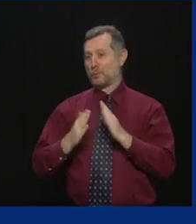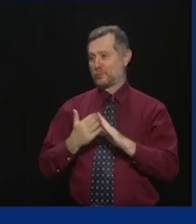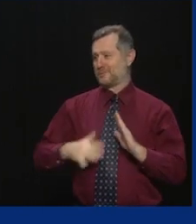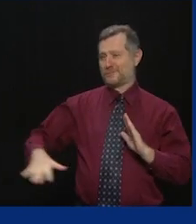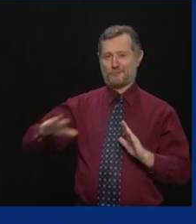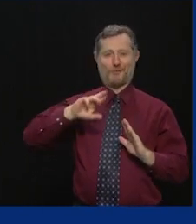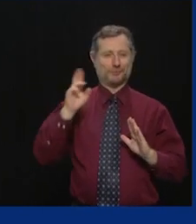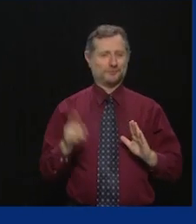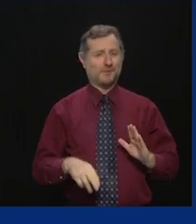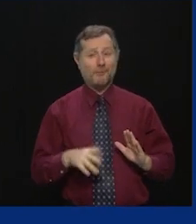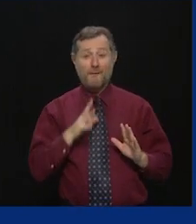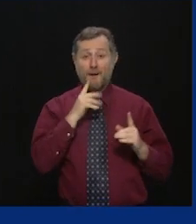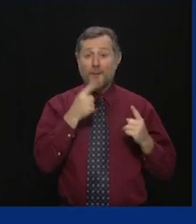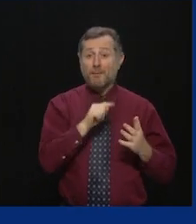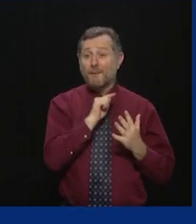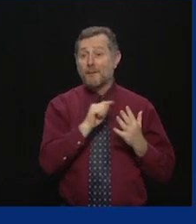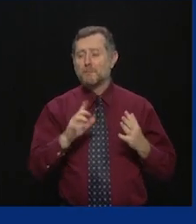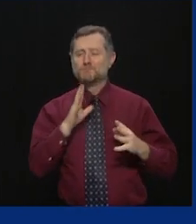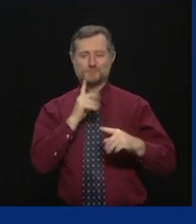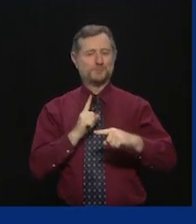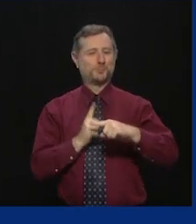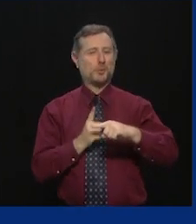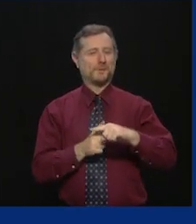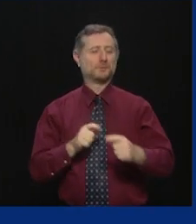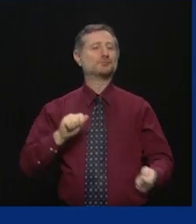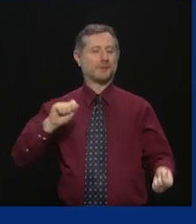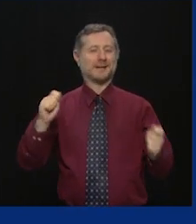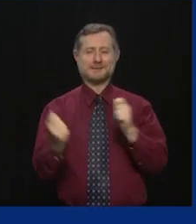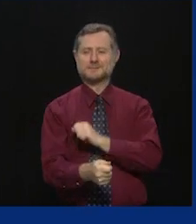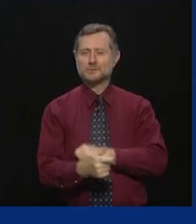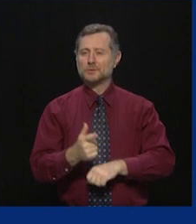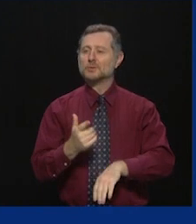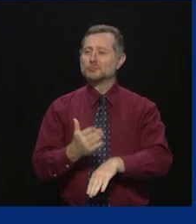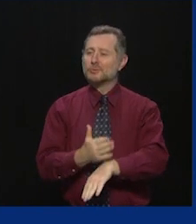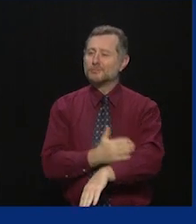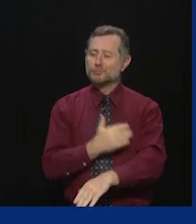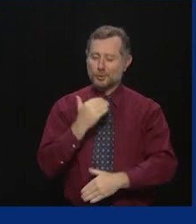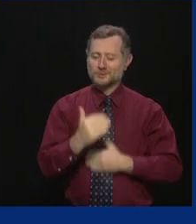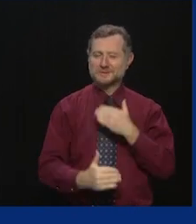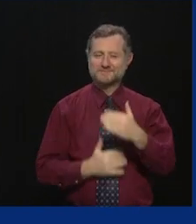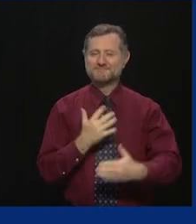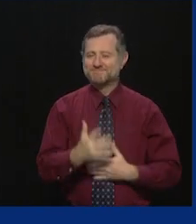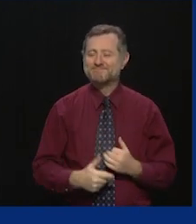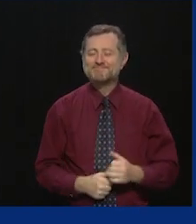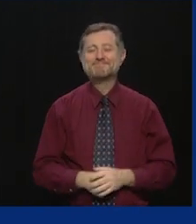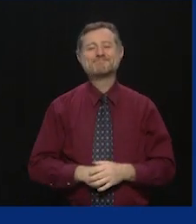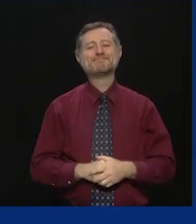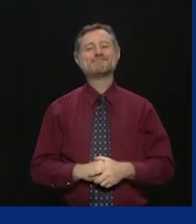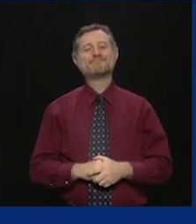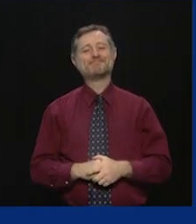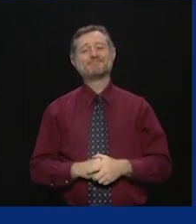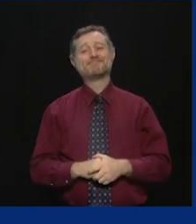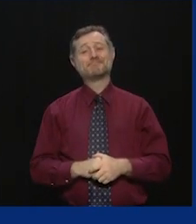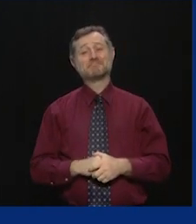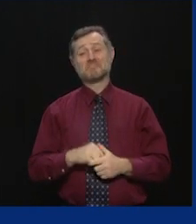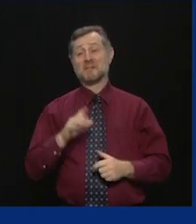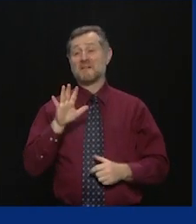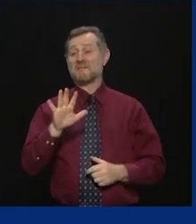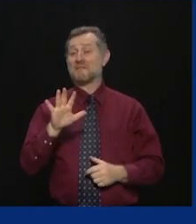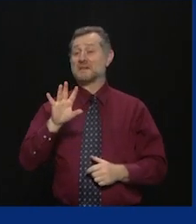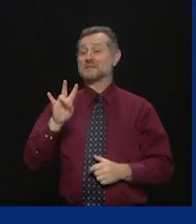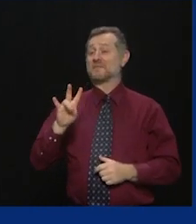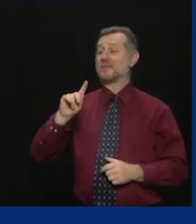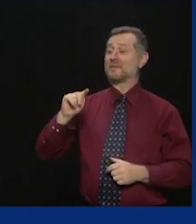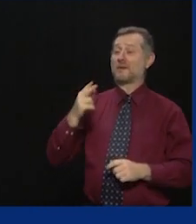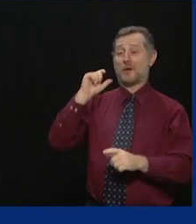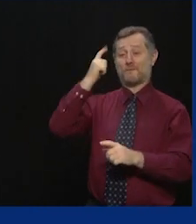change and for progress. And I think, Joe, despite the fact that you said there have been 57 governors, there's only been one woman governor,